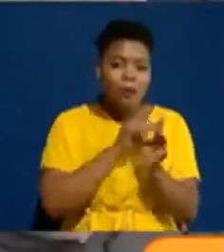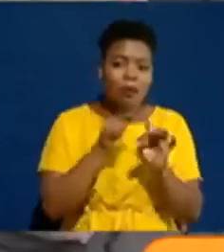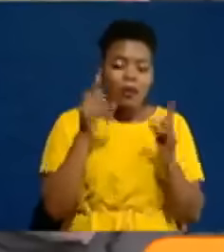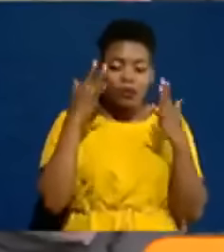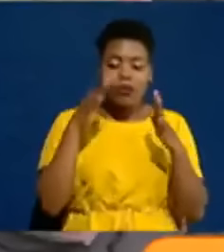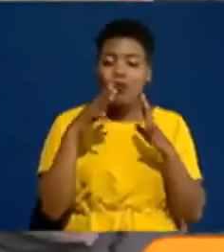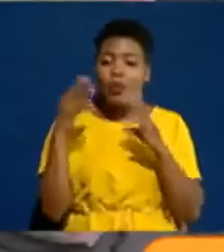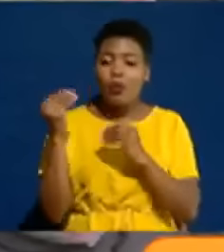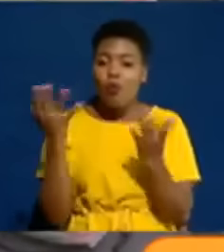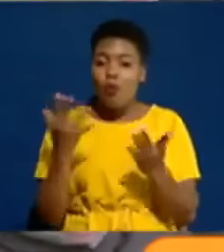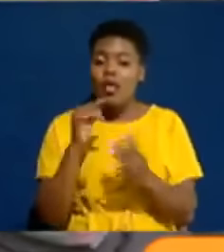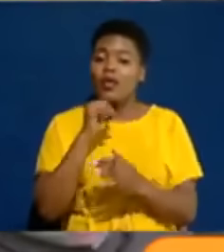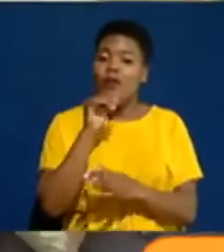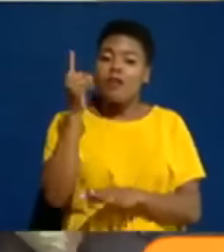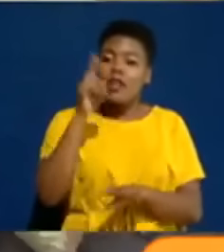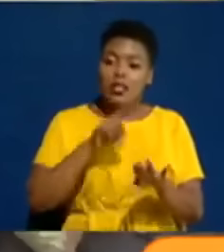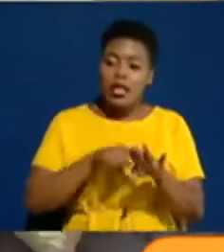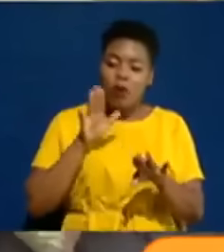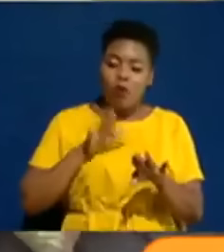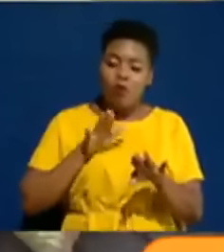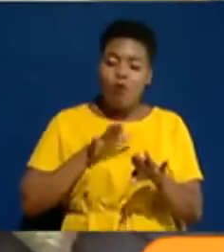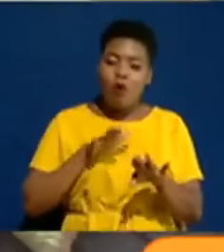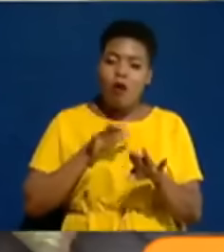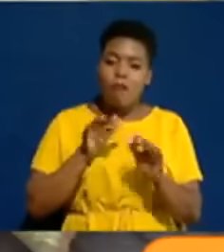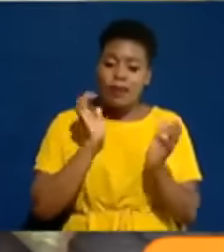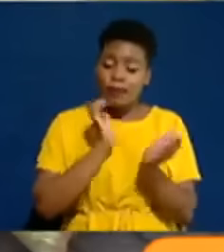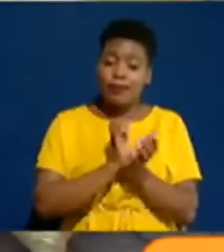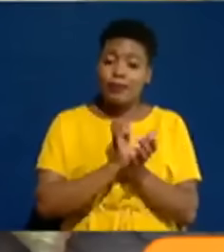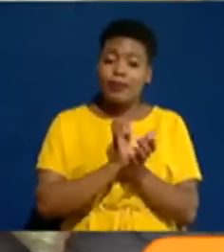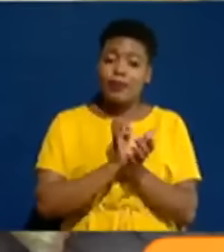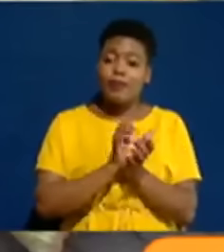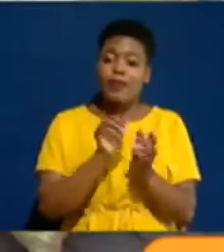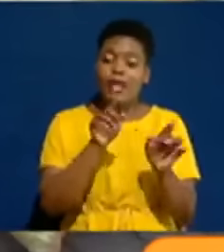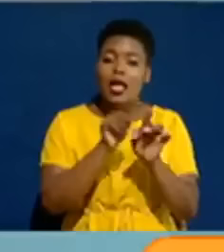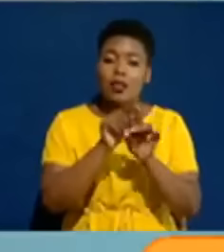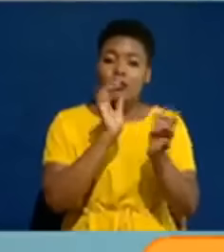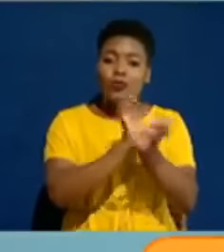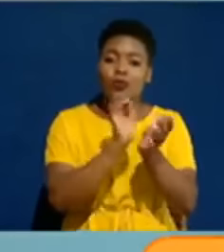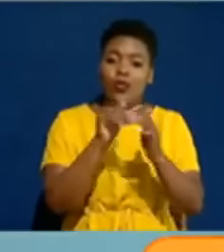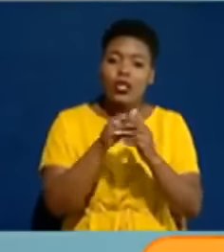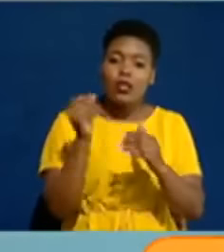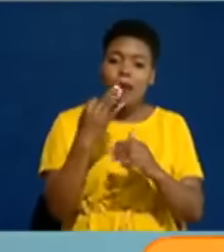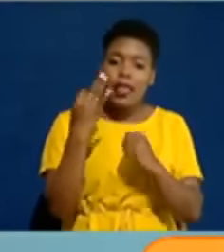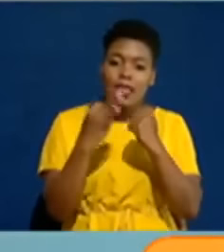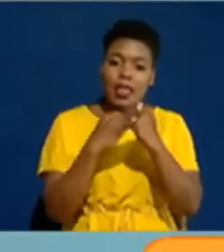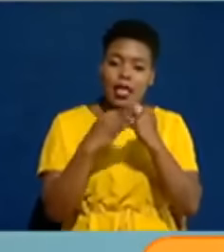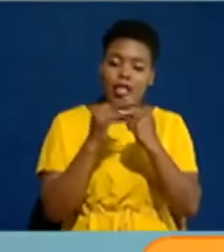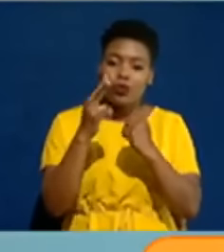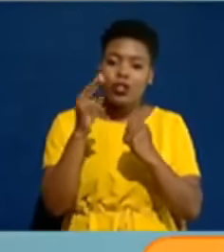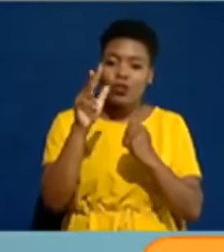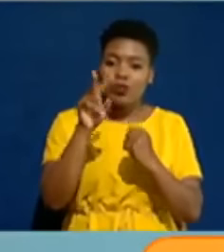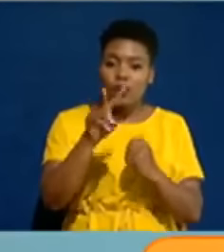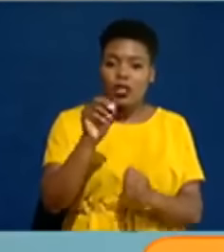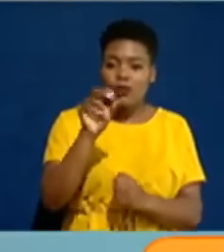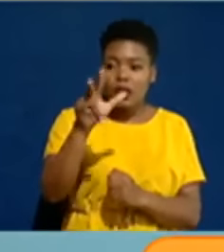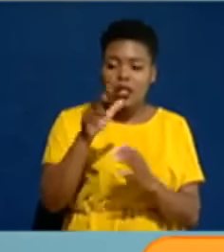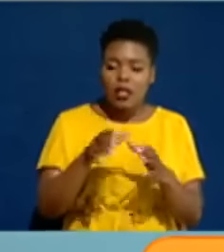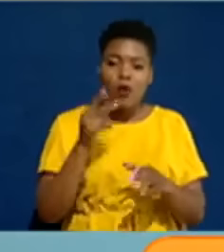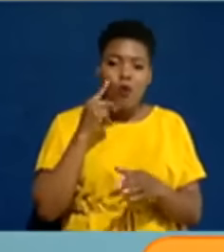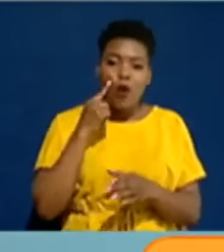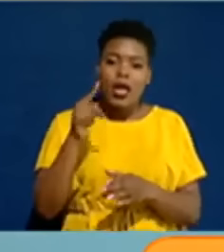It is not the first time she had had a brush with the law. She was also arrested in August 2023 and 100 kg haul